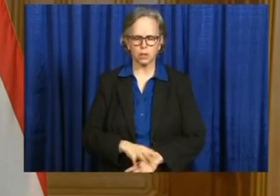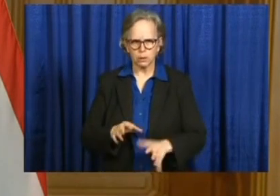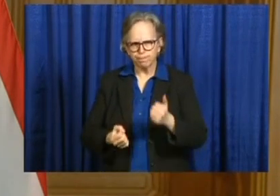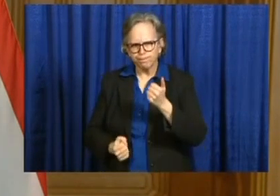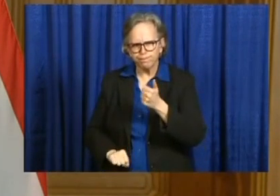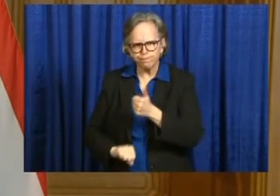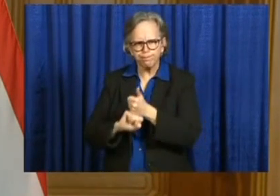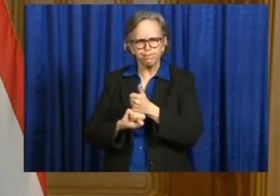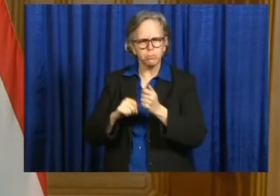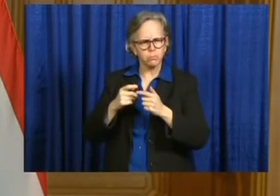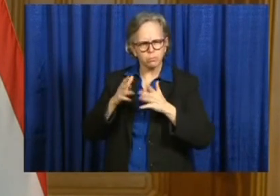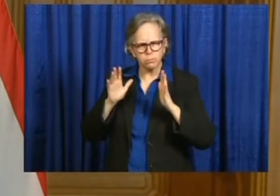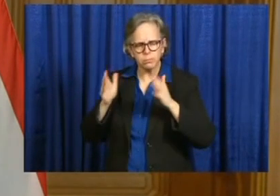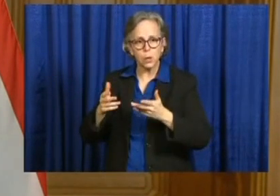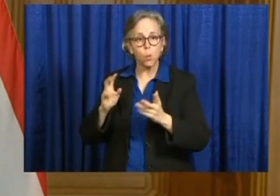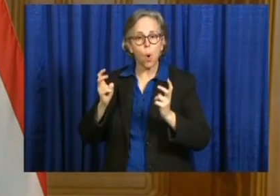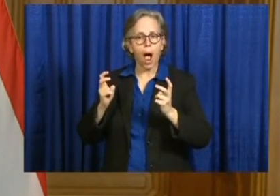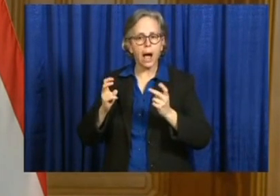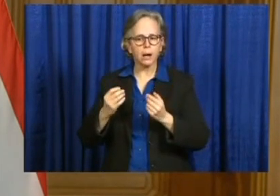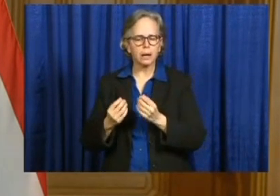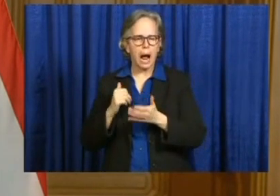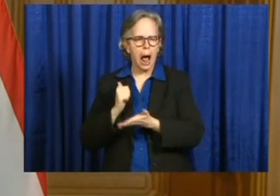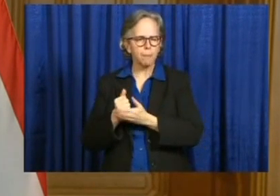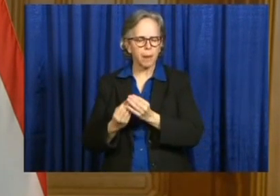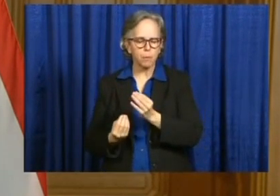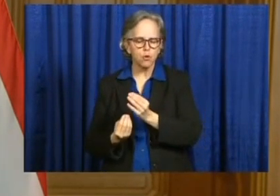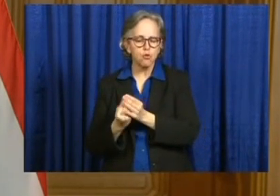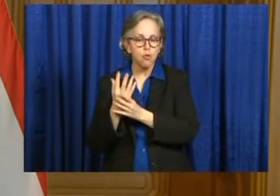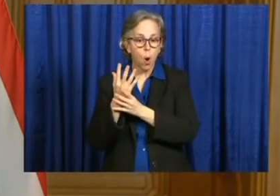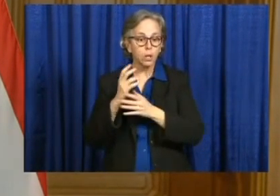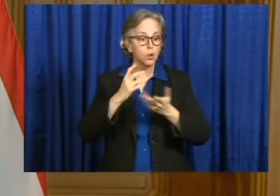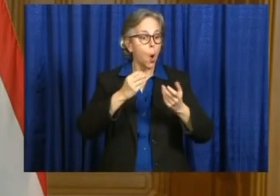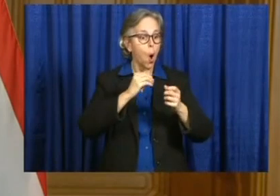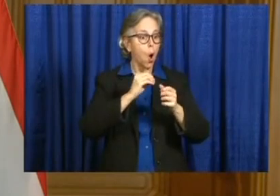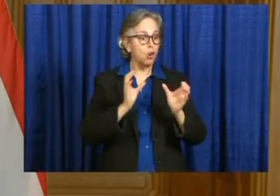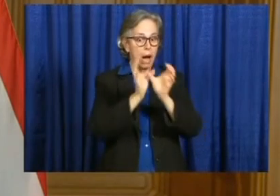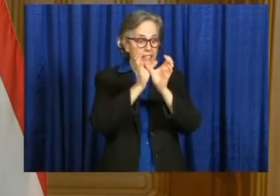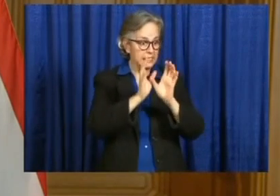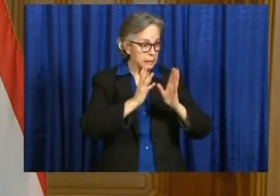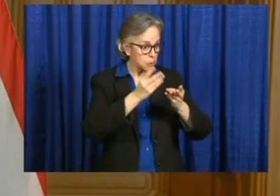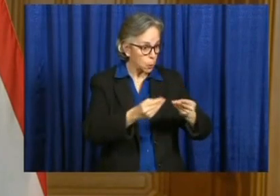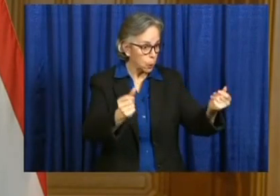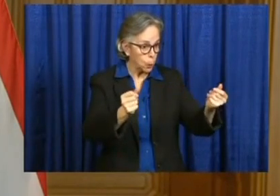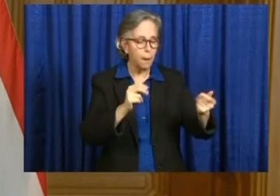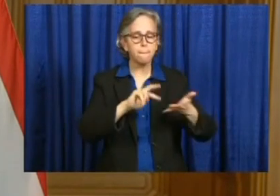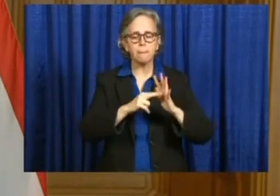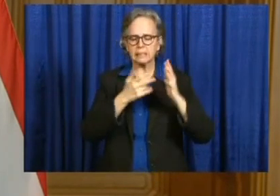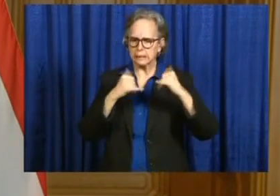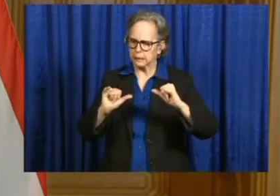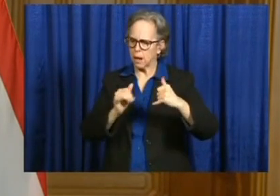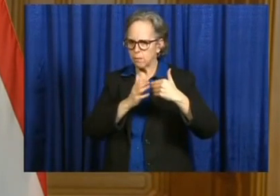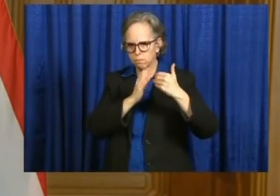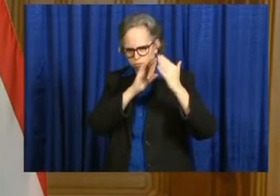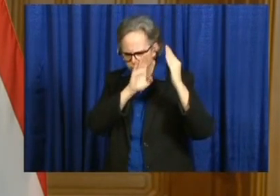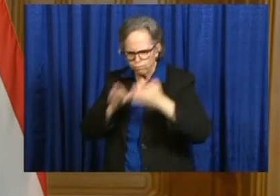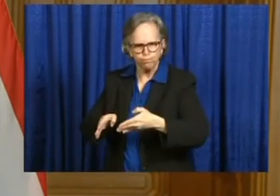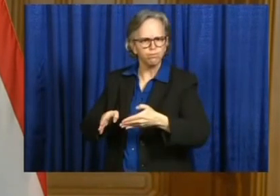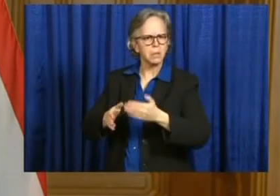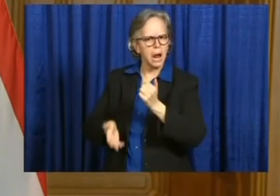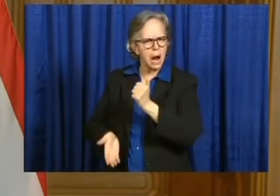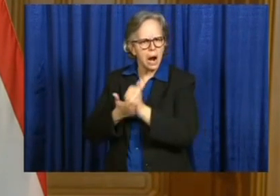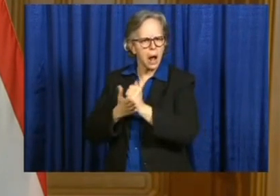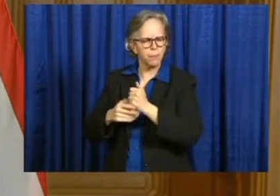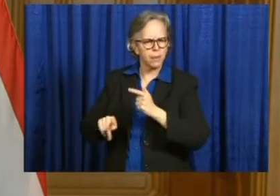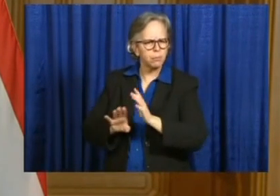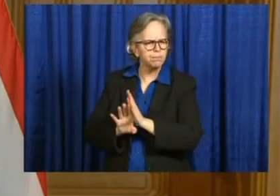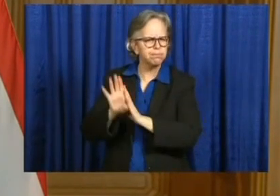crisis. Let me again thank Jobs Ohio for doing this and for the other things that they're doing to get us ready to come out of this and